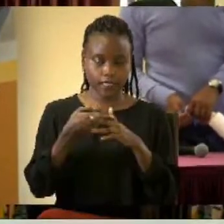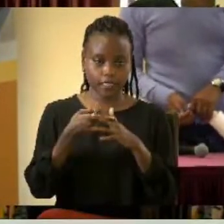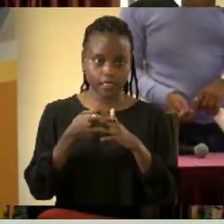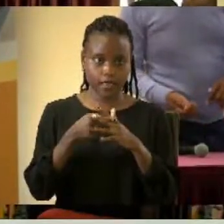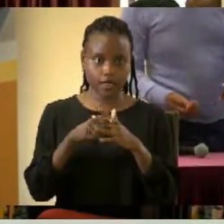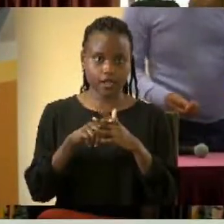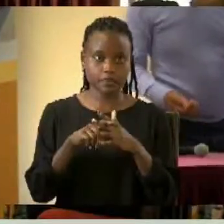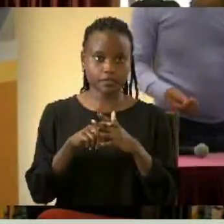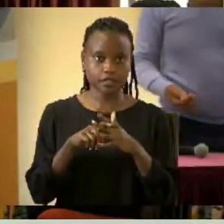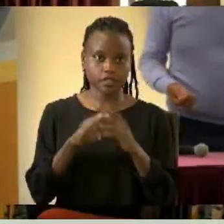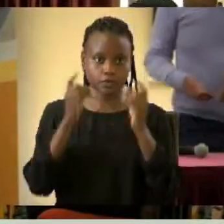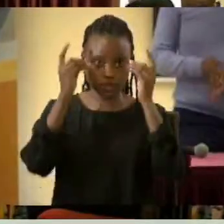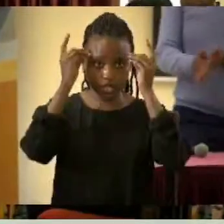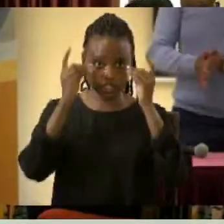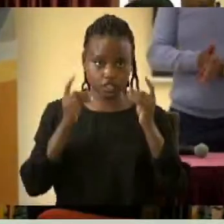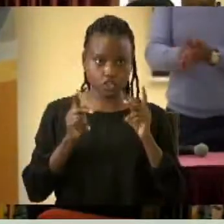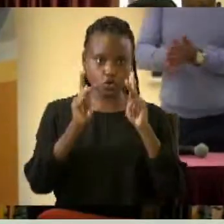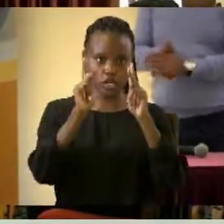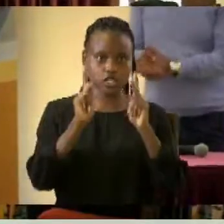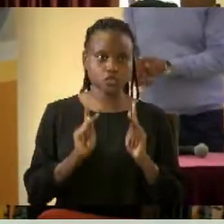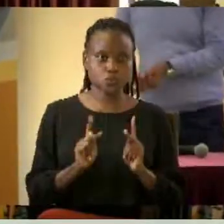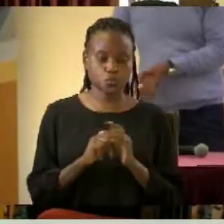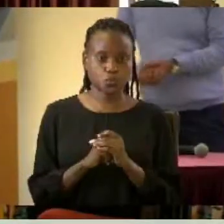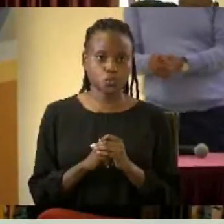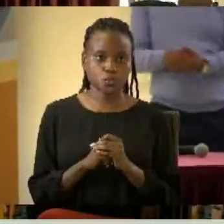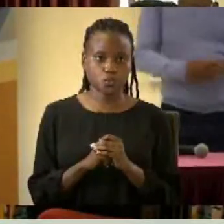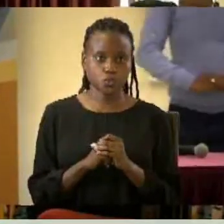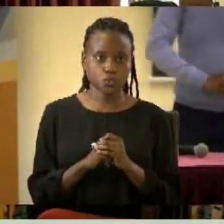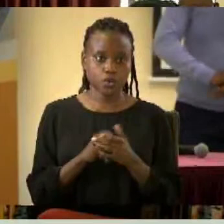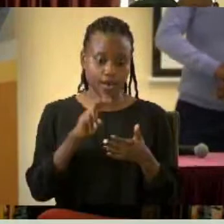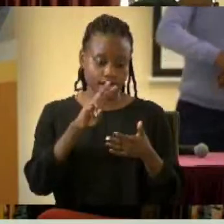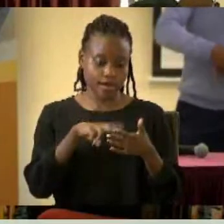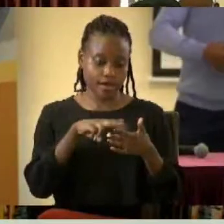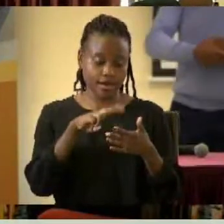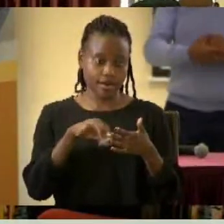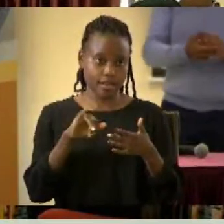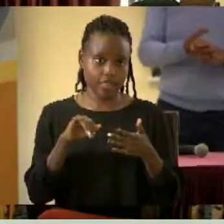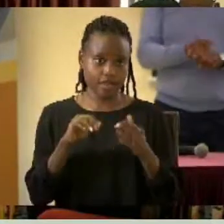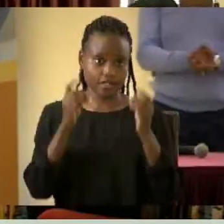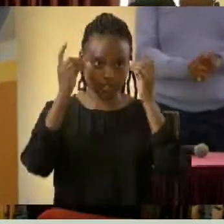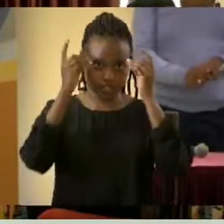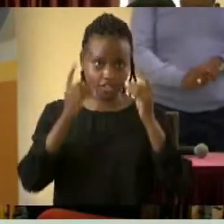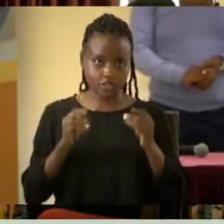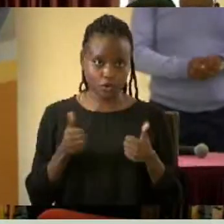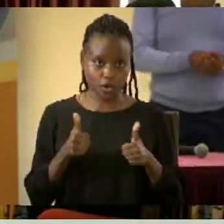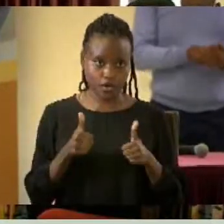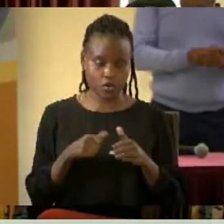the decision in Kisumu. I haven't read that decision,